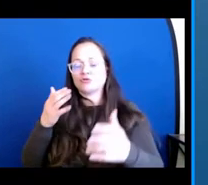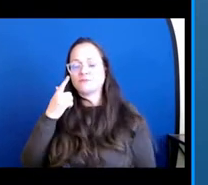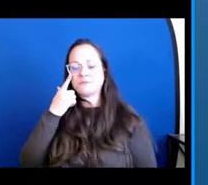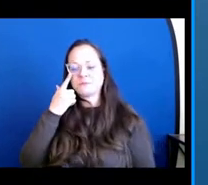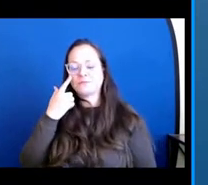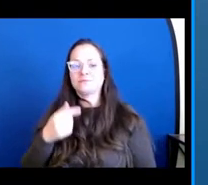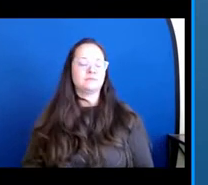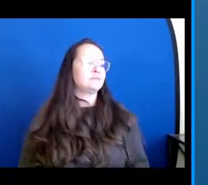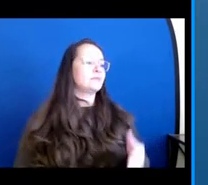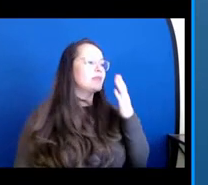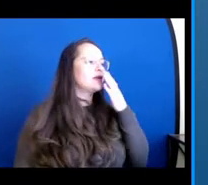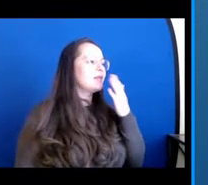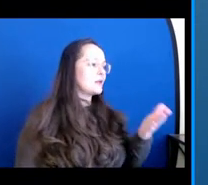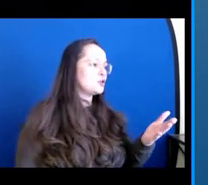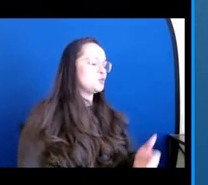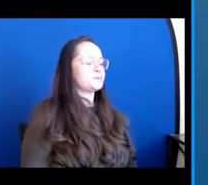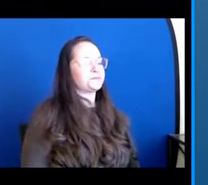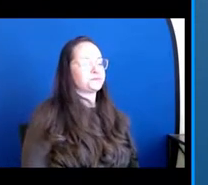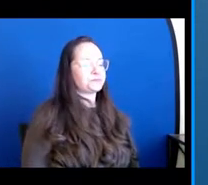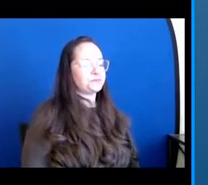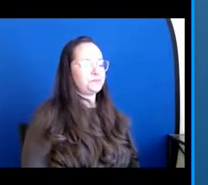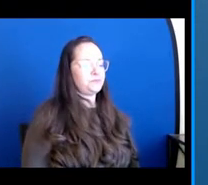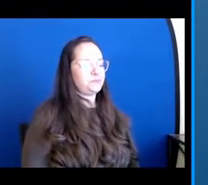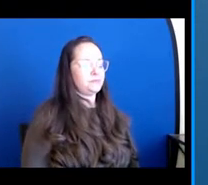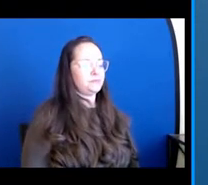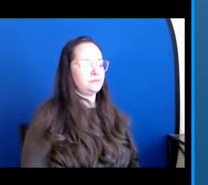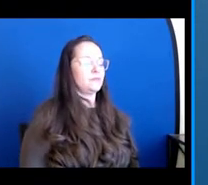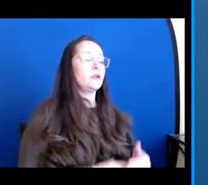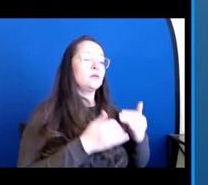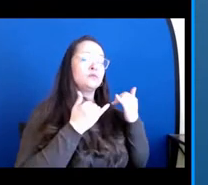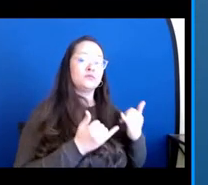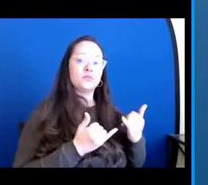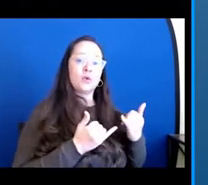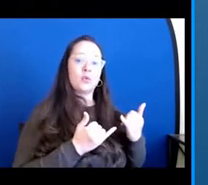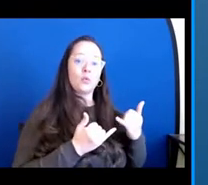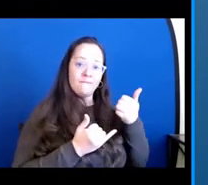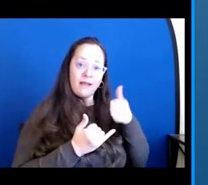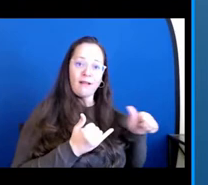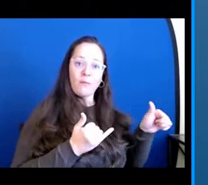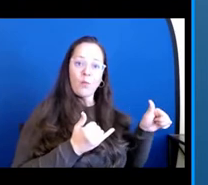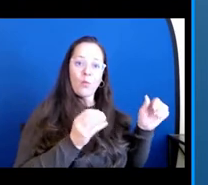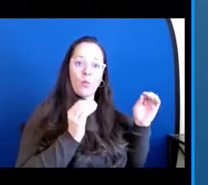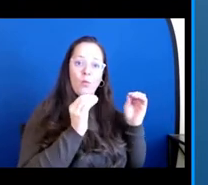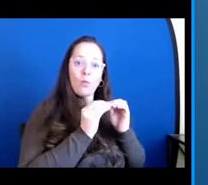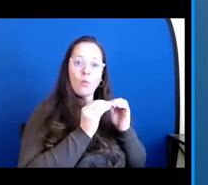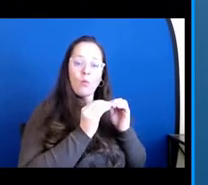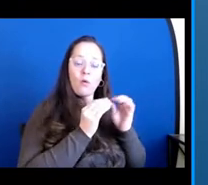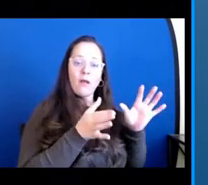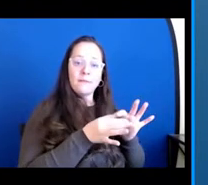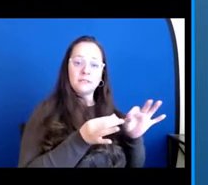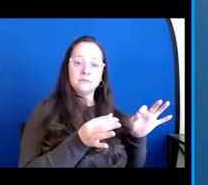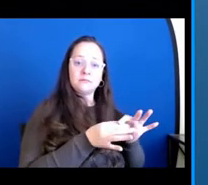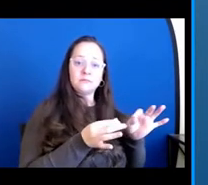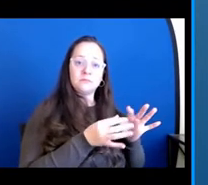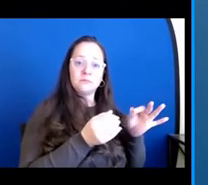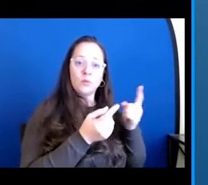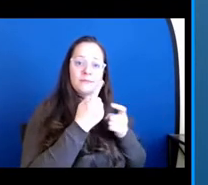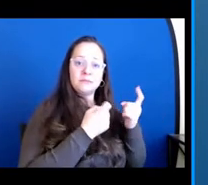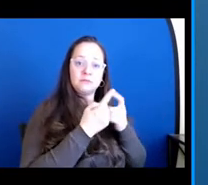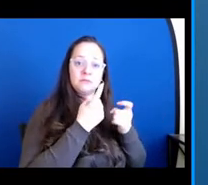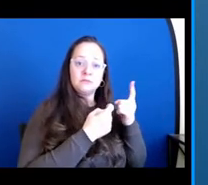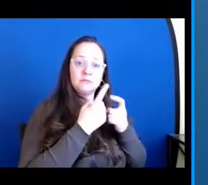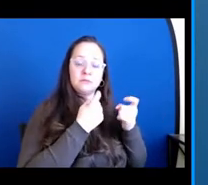thank you Chevron so do we have any more comments questions